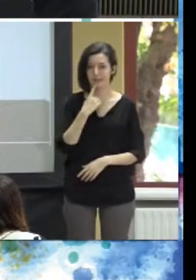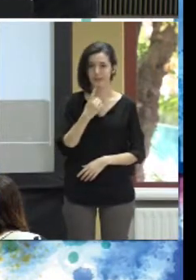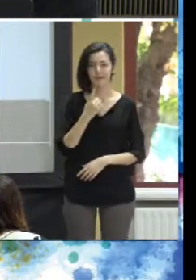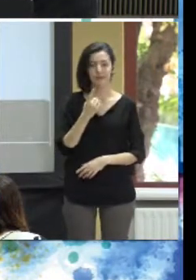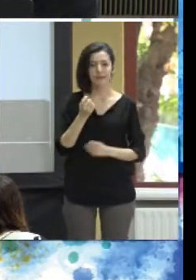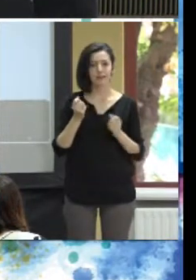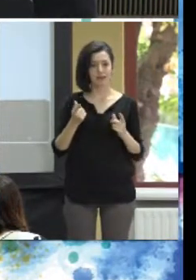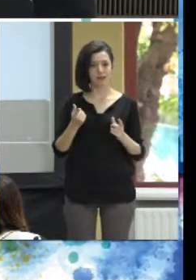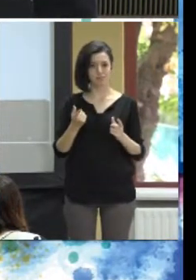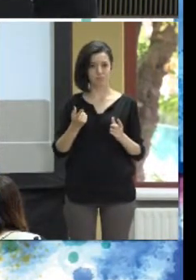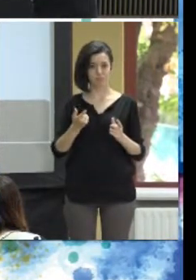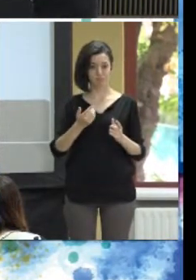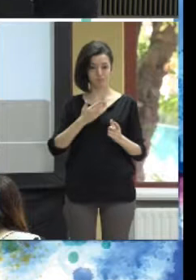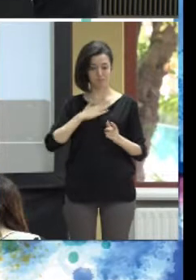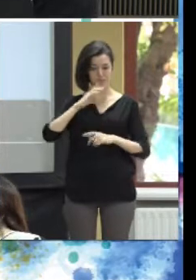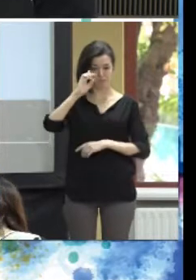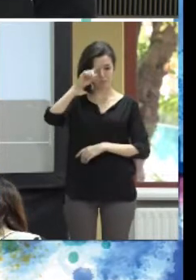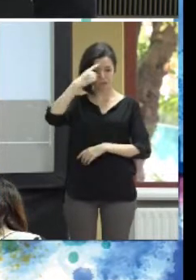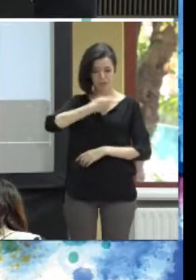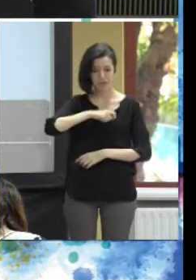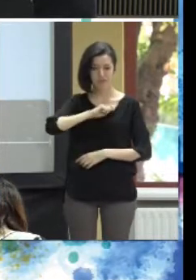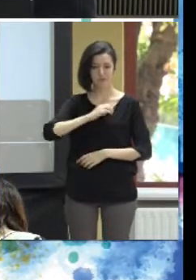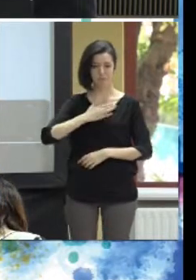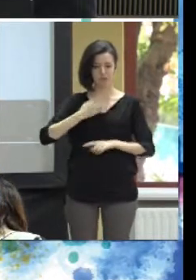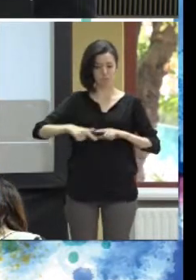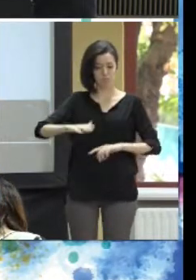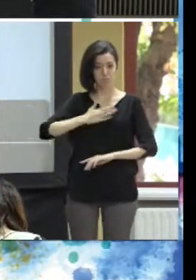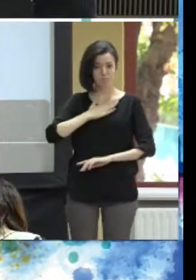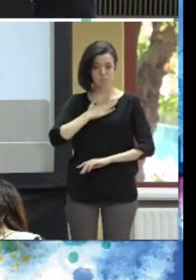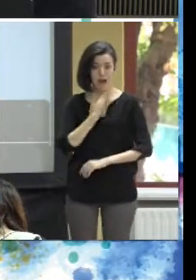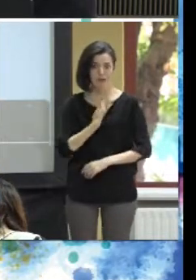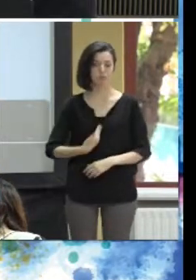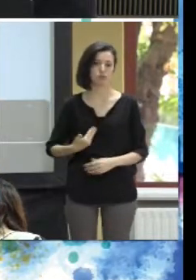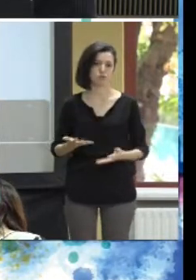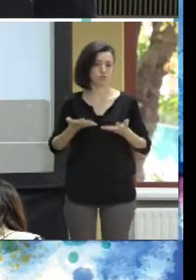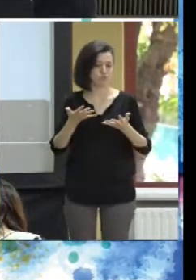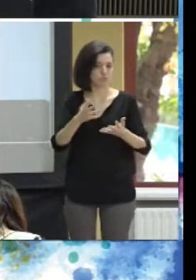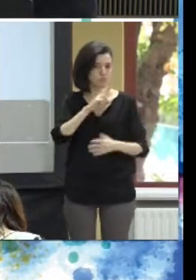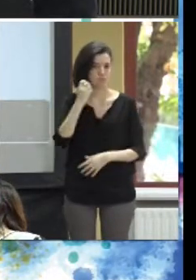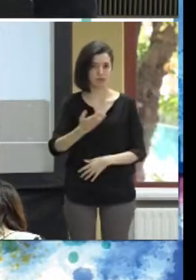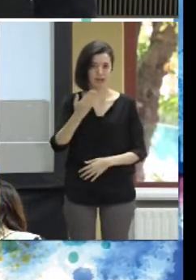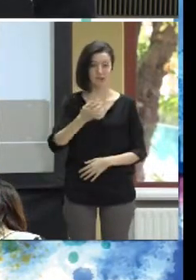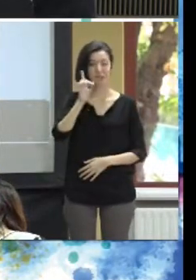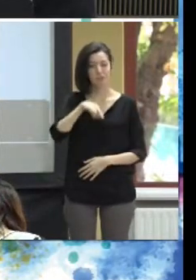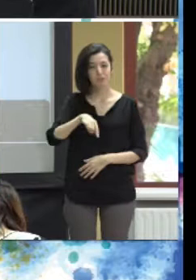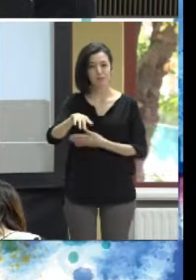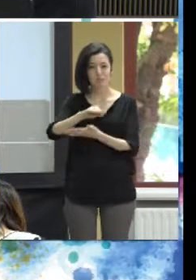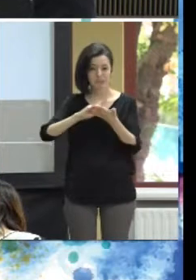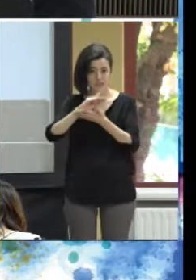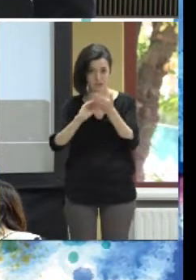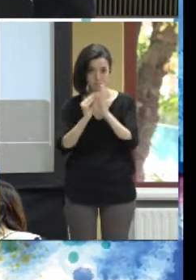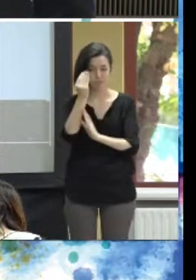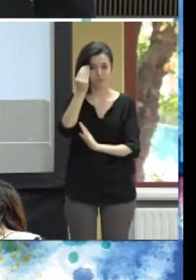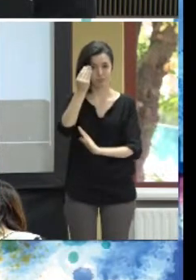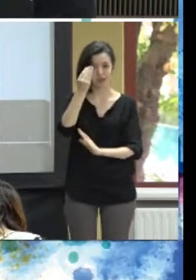of accessible contents and apps to the most amount of cities in Spain so that we can generate a